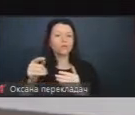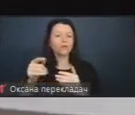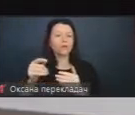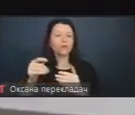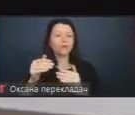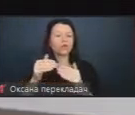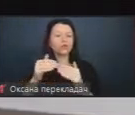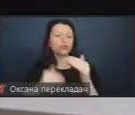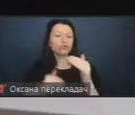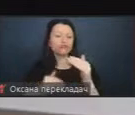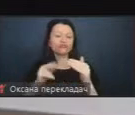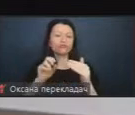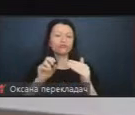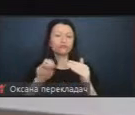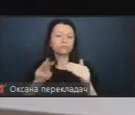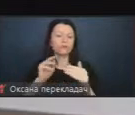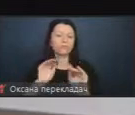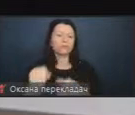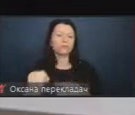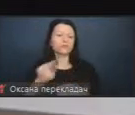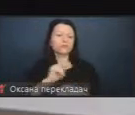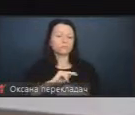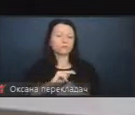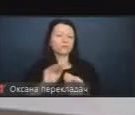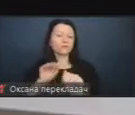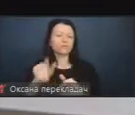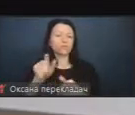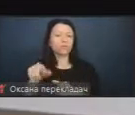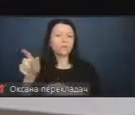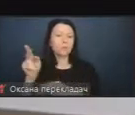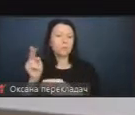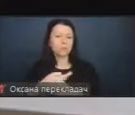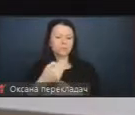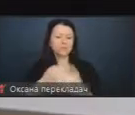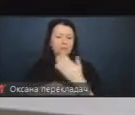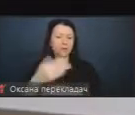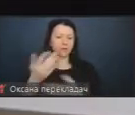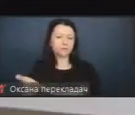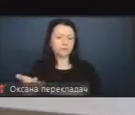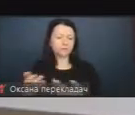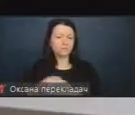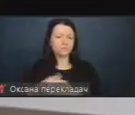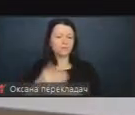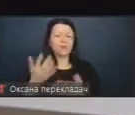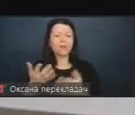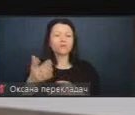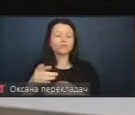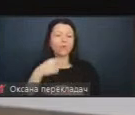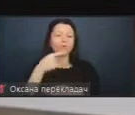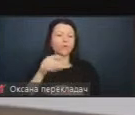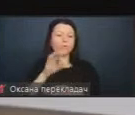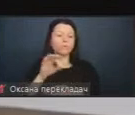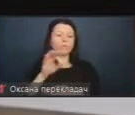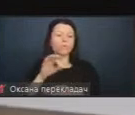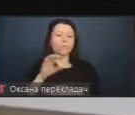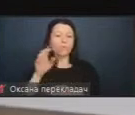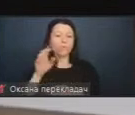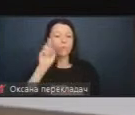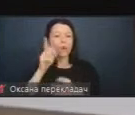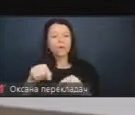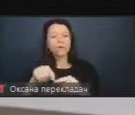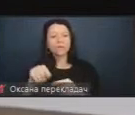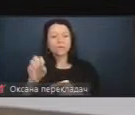have a good model or are really succeeding at promoting employment of persons with disabilities.